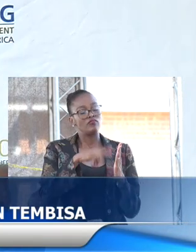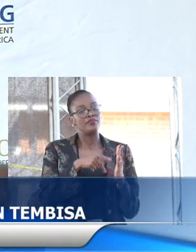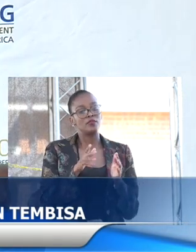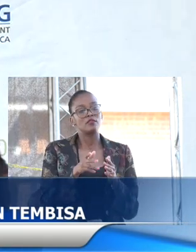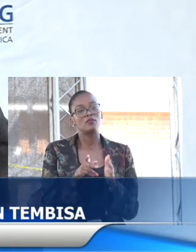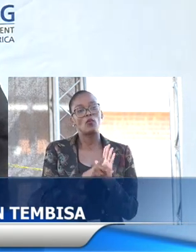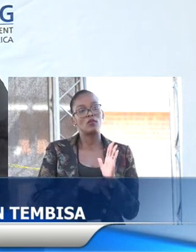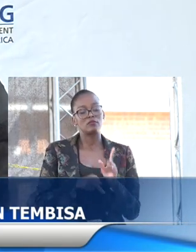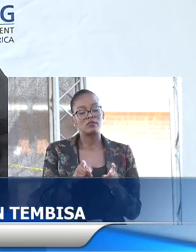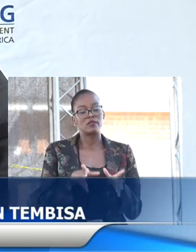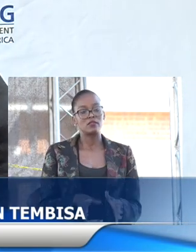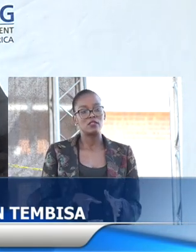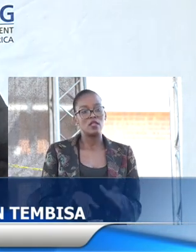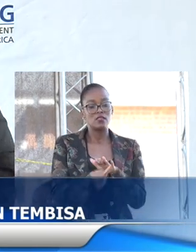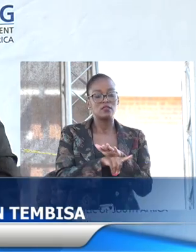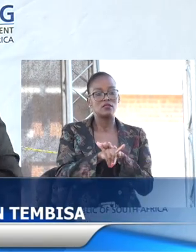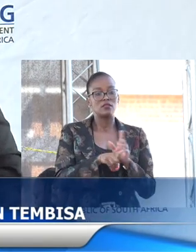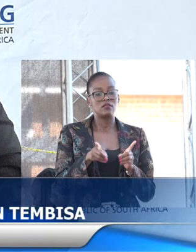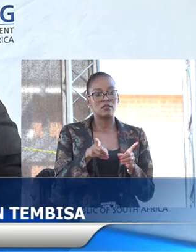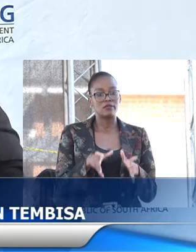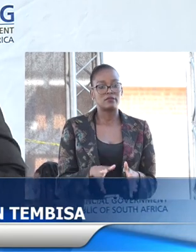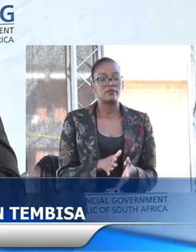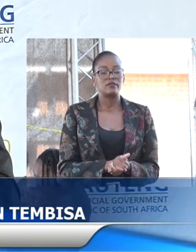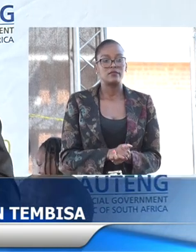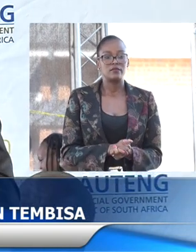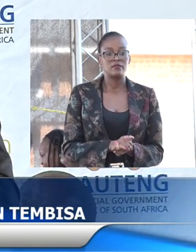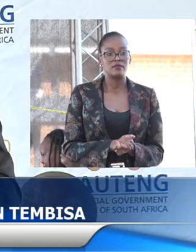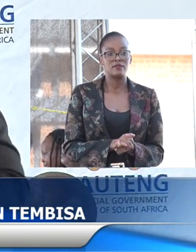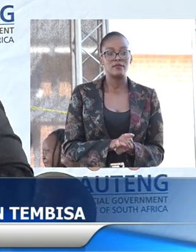director, our district director,